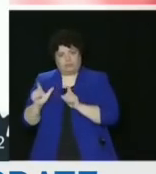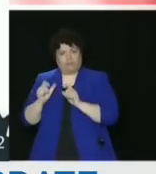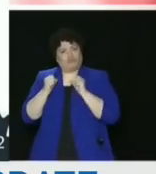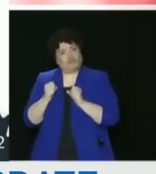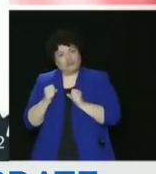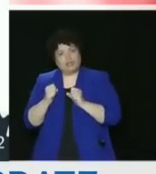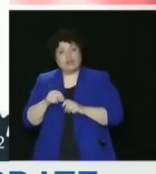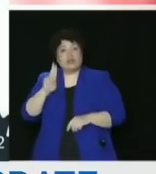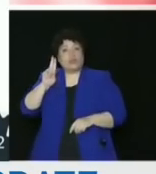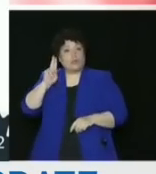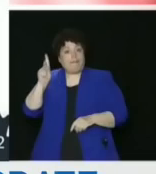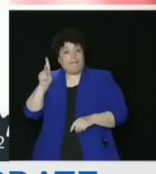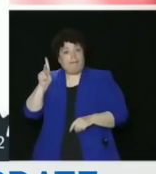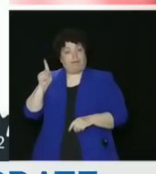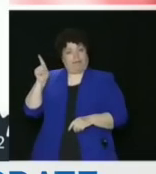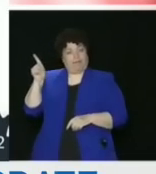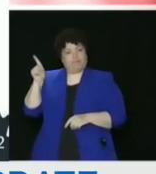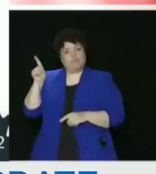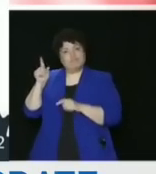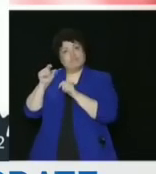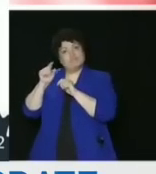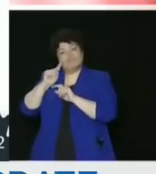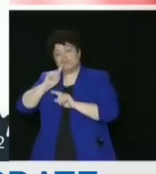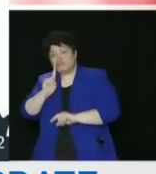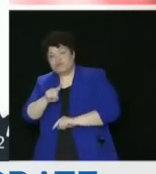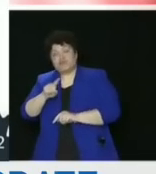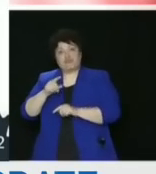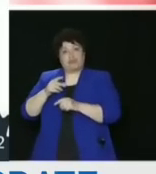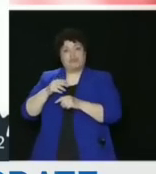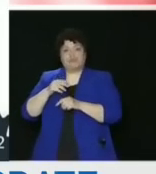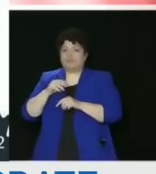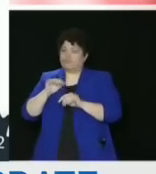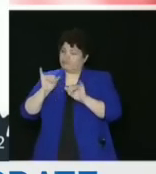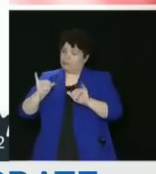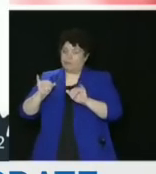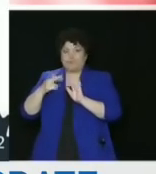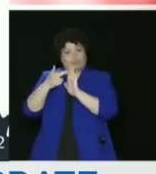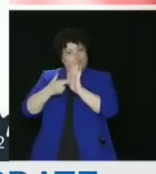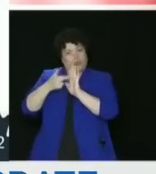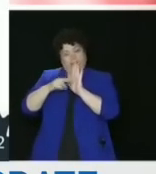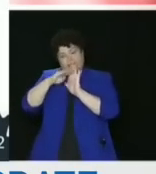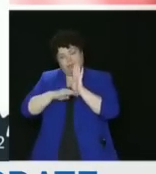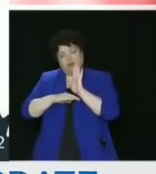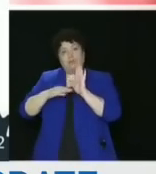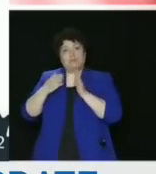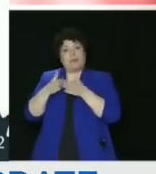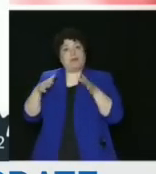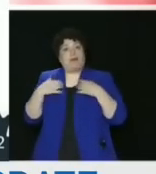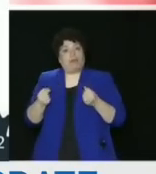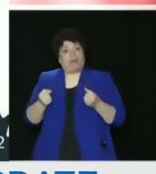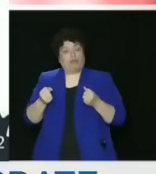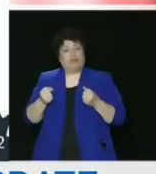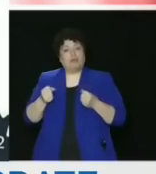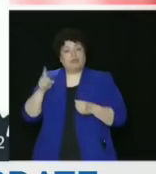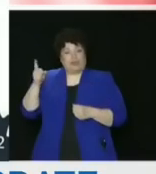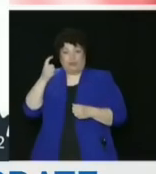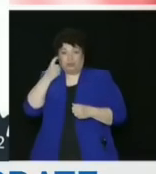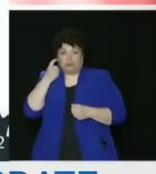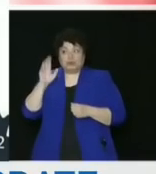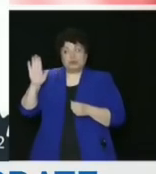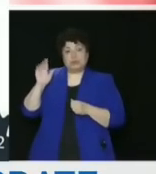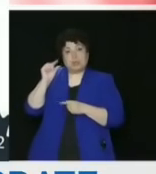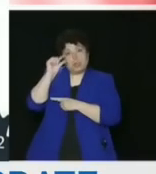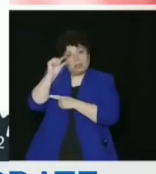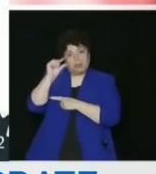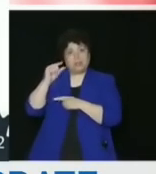the United Kingdom has continued to maintain strong public health measures and has only recently begun a